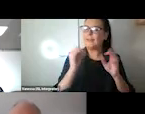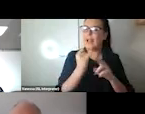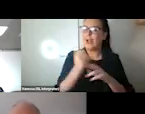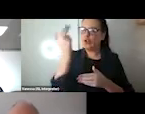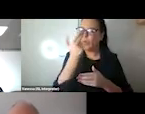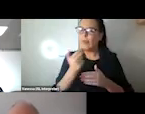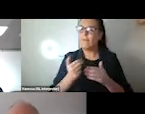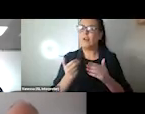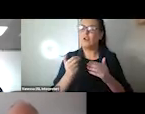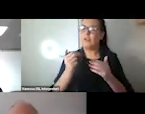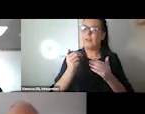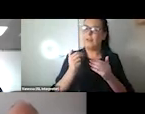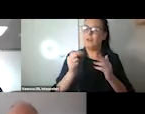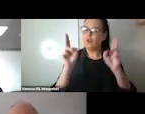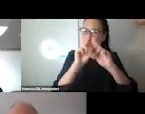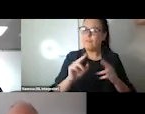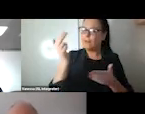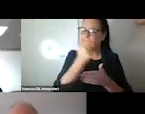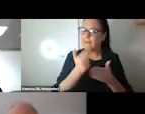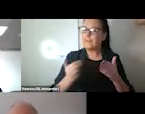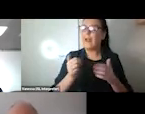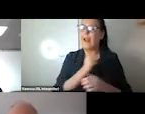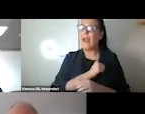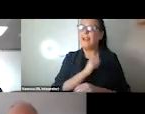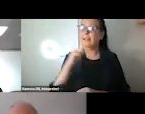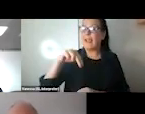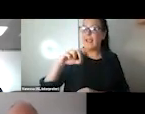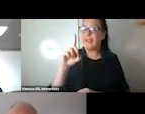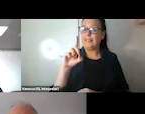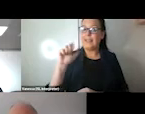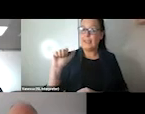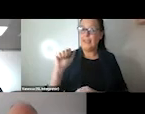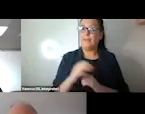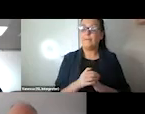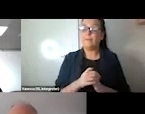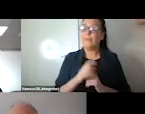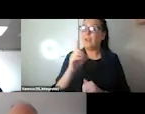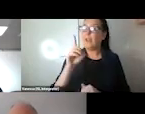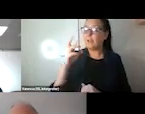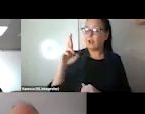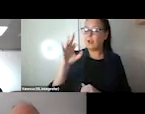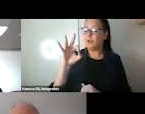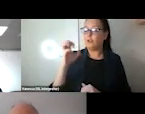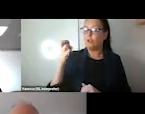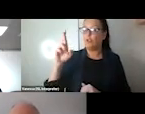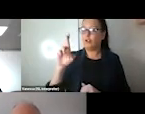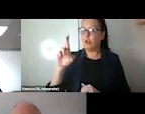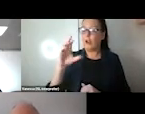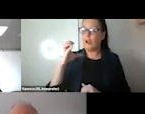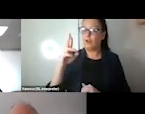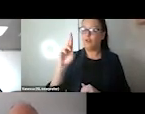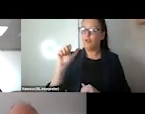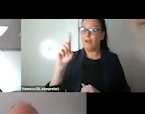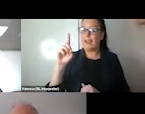NSAI TC23. Dr. Gerard Craddock is the Chief Officer at the Centre for Excellence in